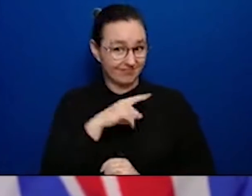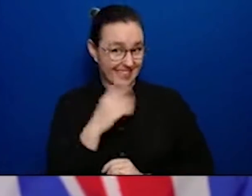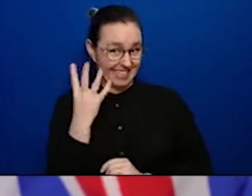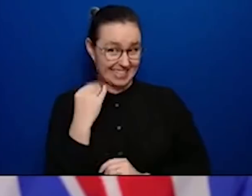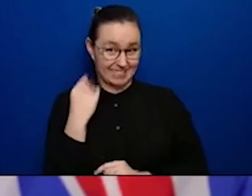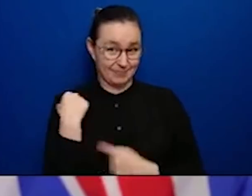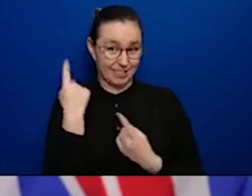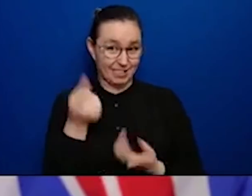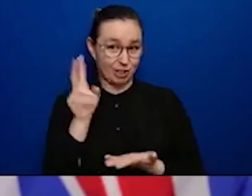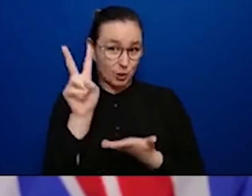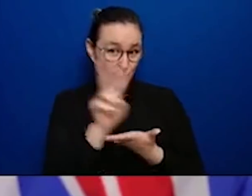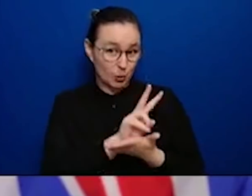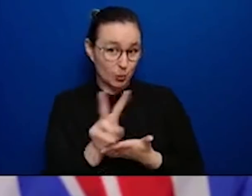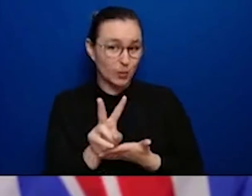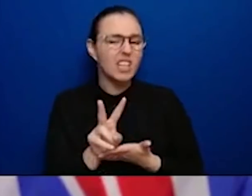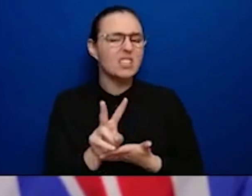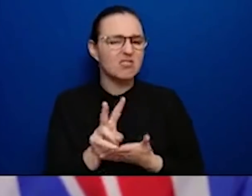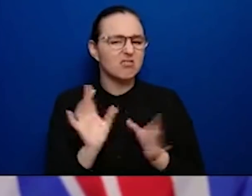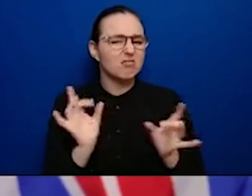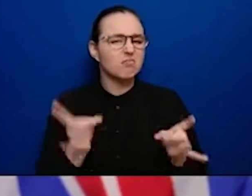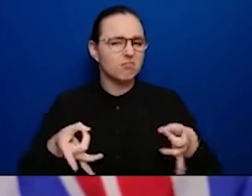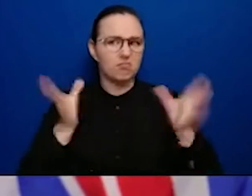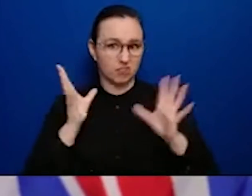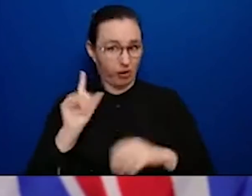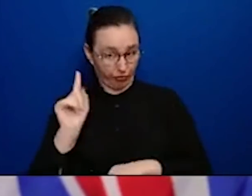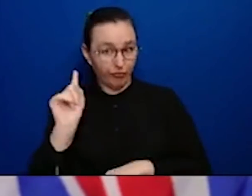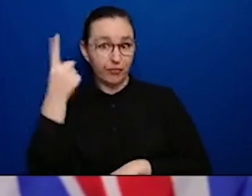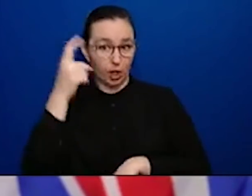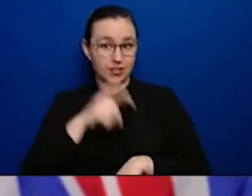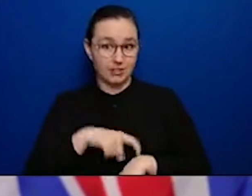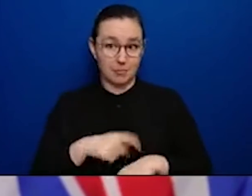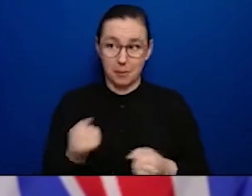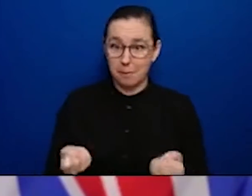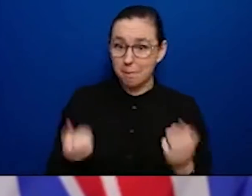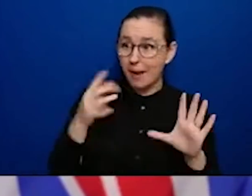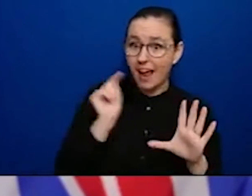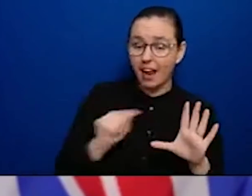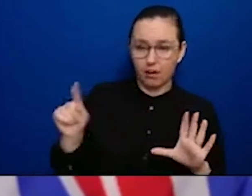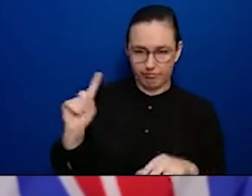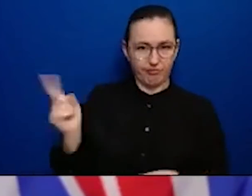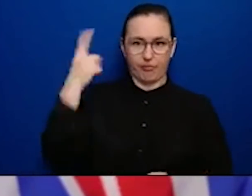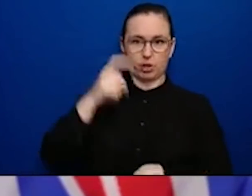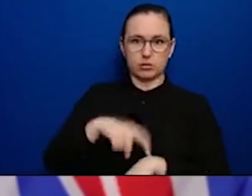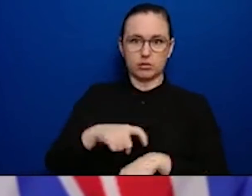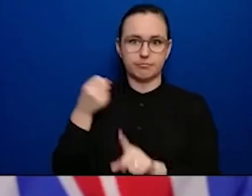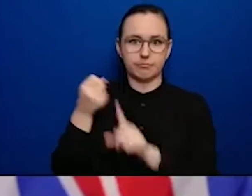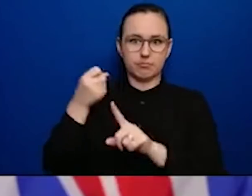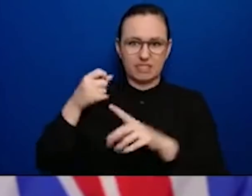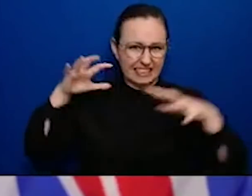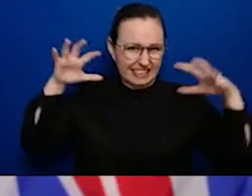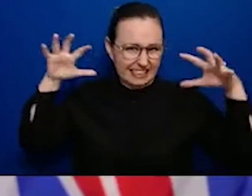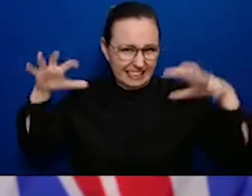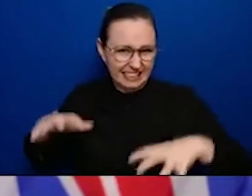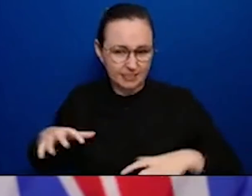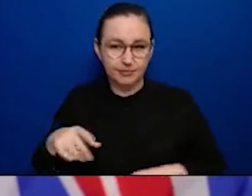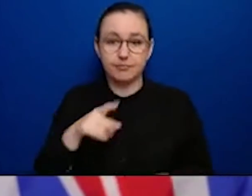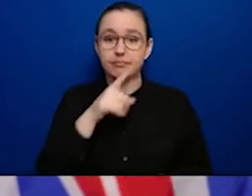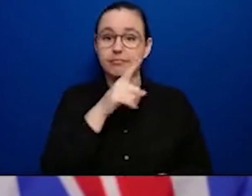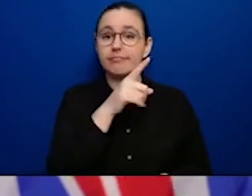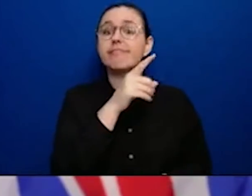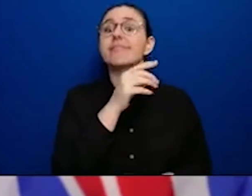unprecedented, and many parts of our province have been seeing more heavy rainfall. The Squamish-Lillooet Regional District issued an evacuation order